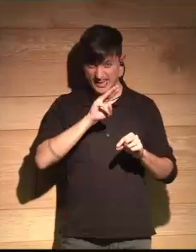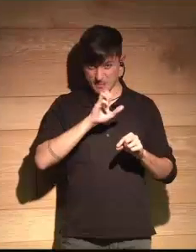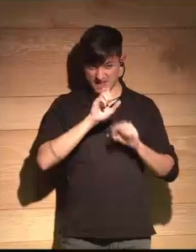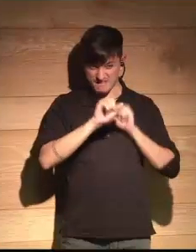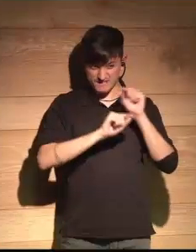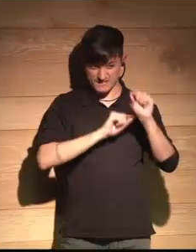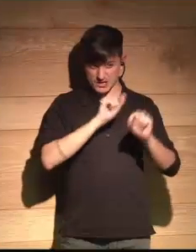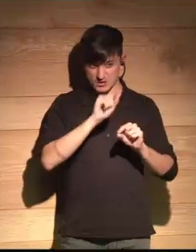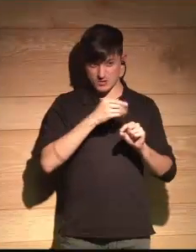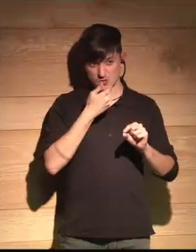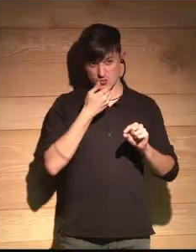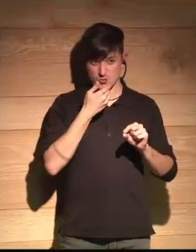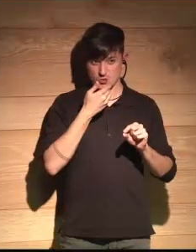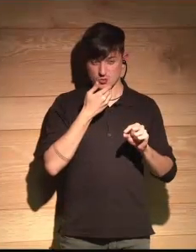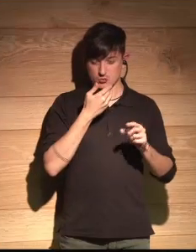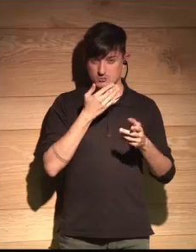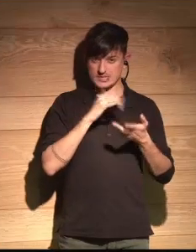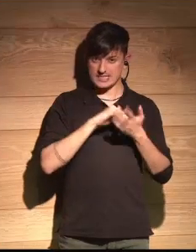diseases.